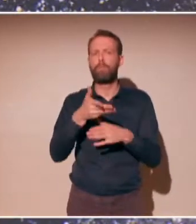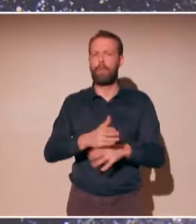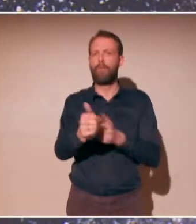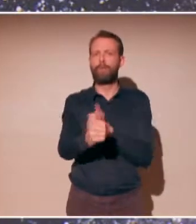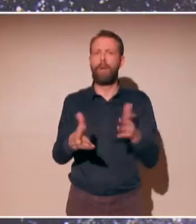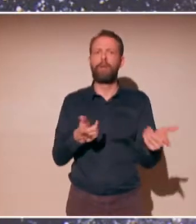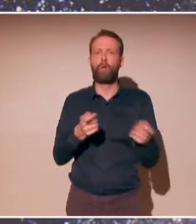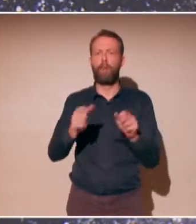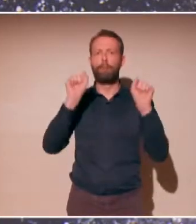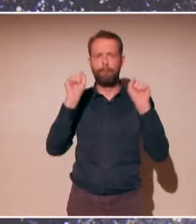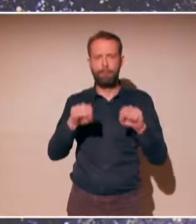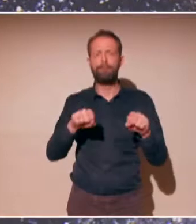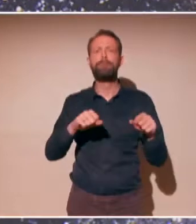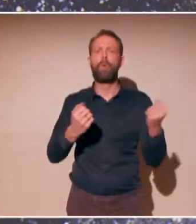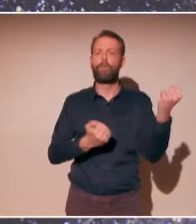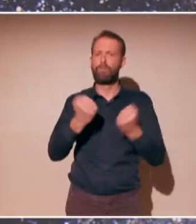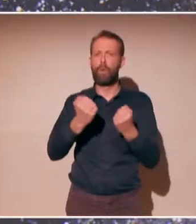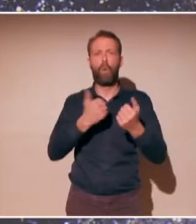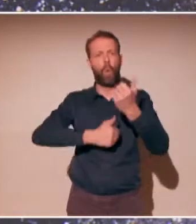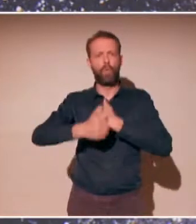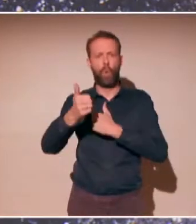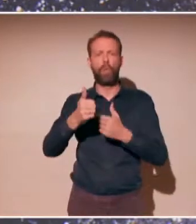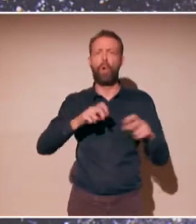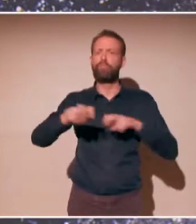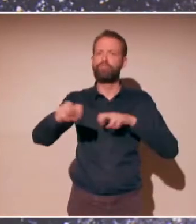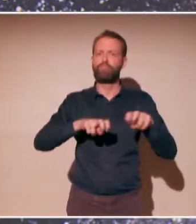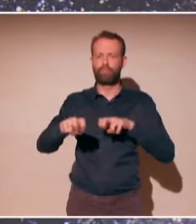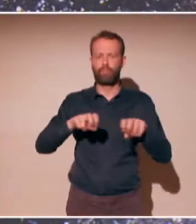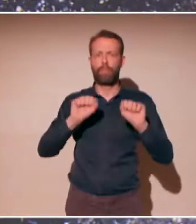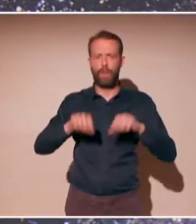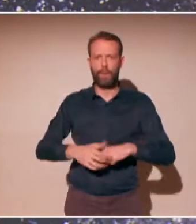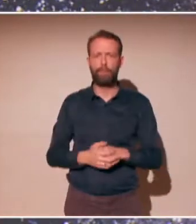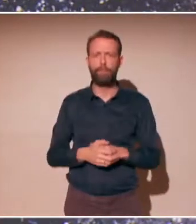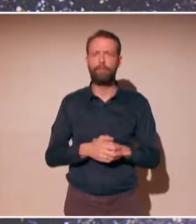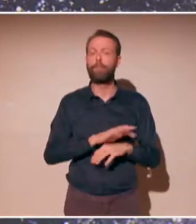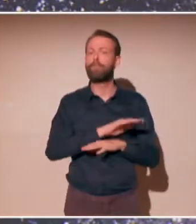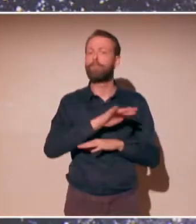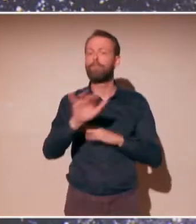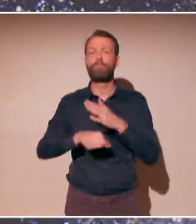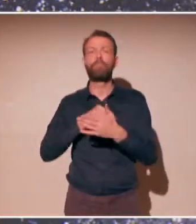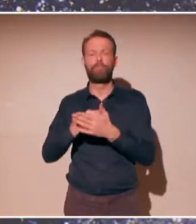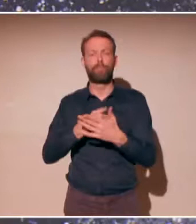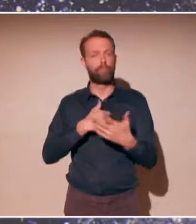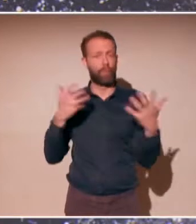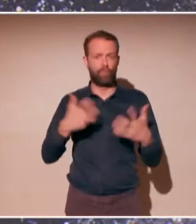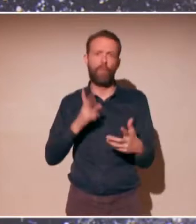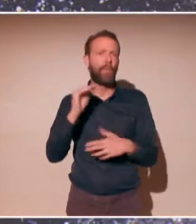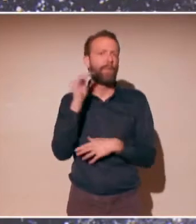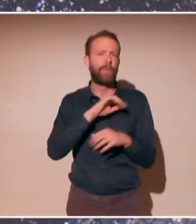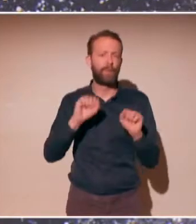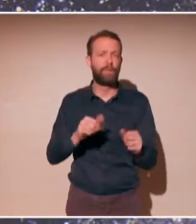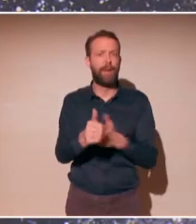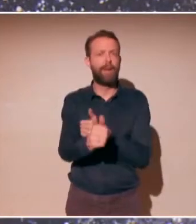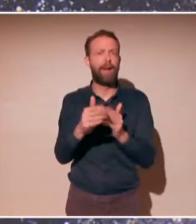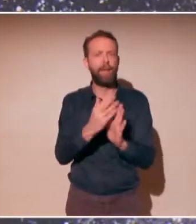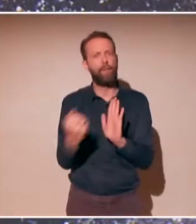have a specific regulatory framework for the circulation of self-driving cars that will be implemented. And eventually, I